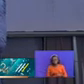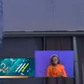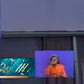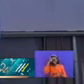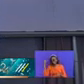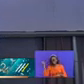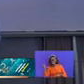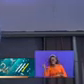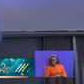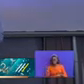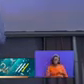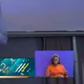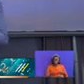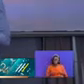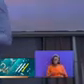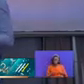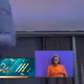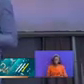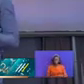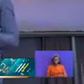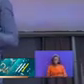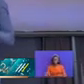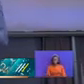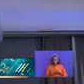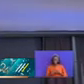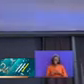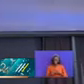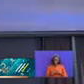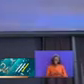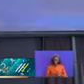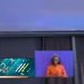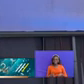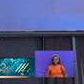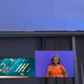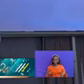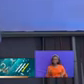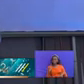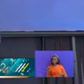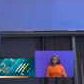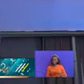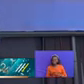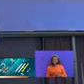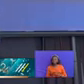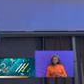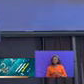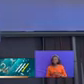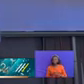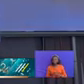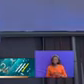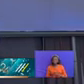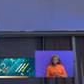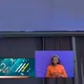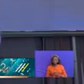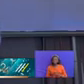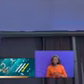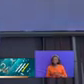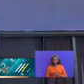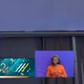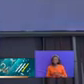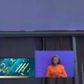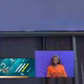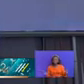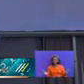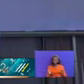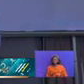intercessors oh my God this is what I discover let me say this by passing there was no